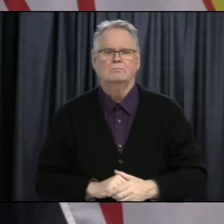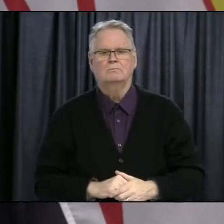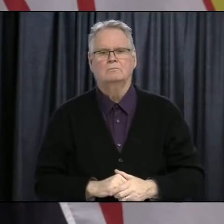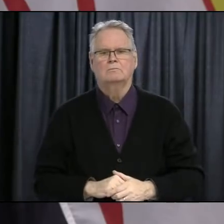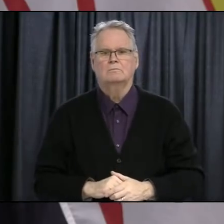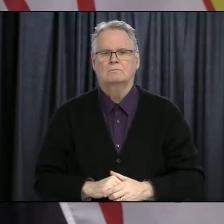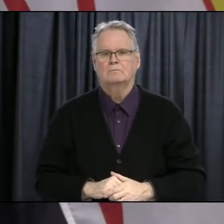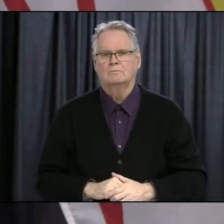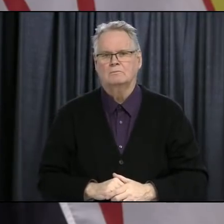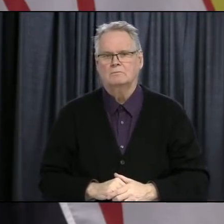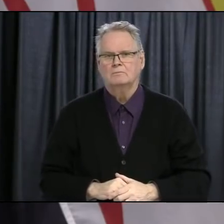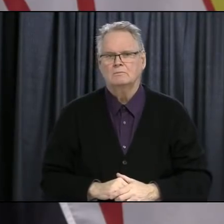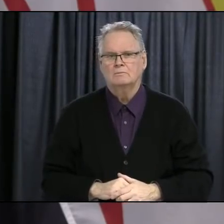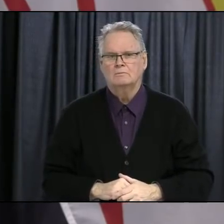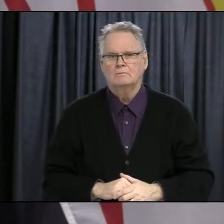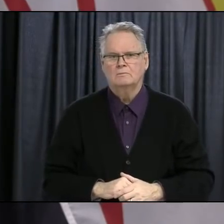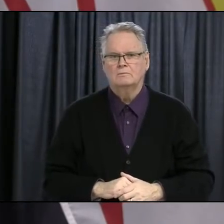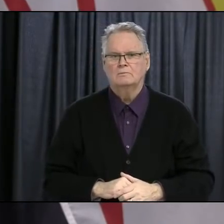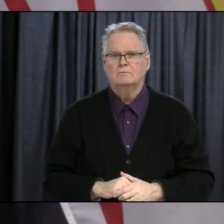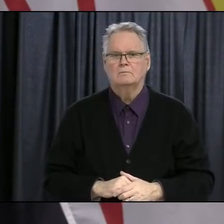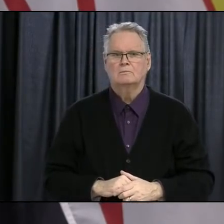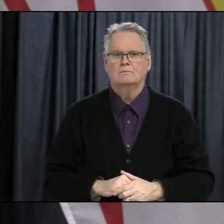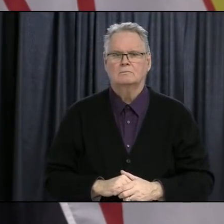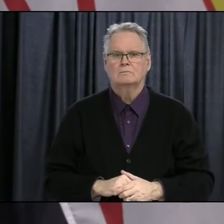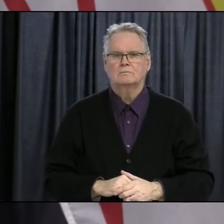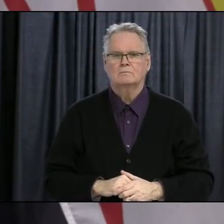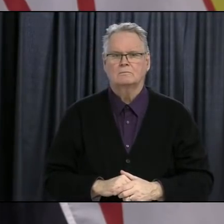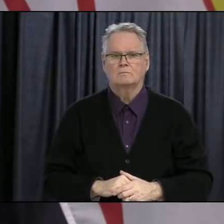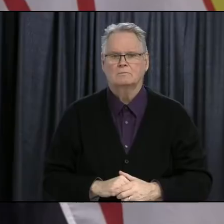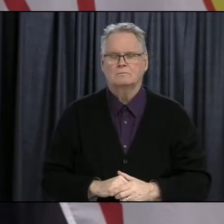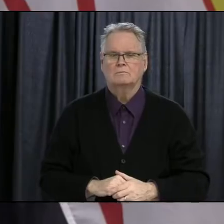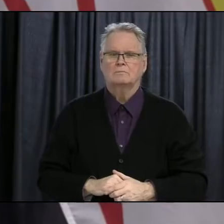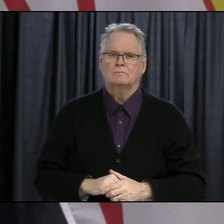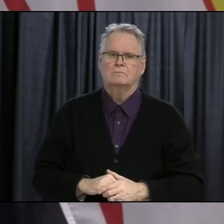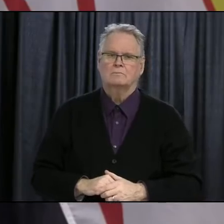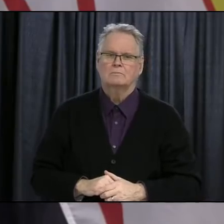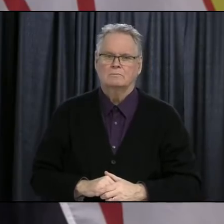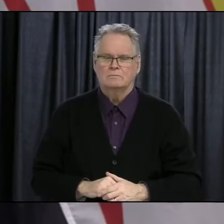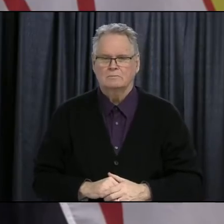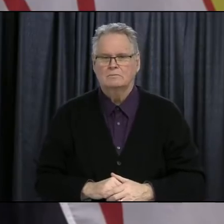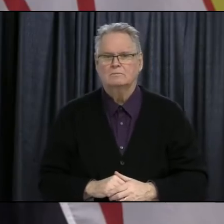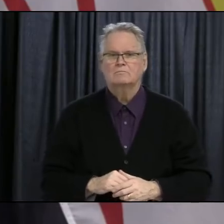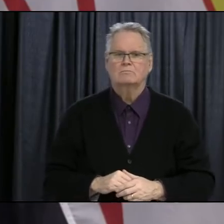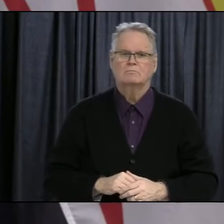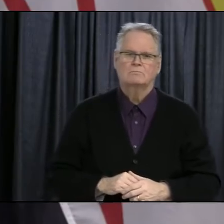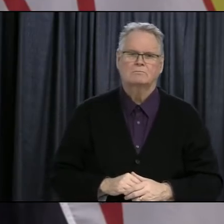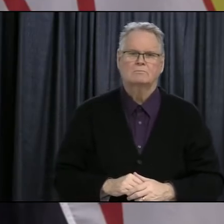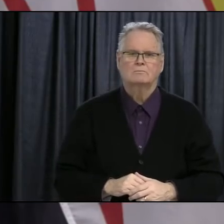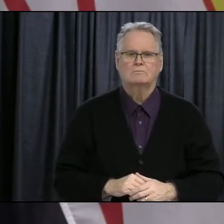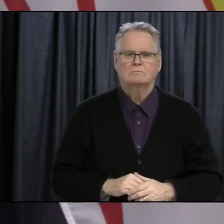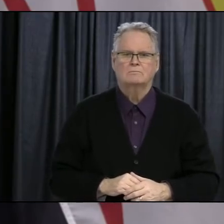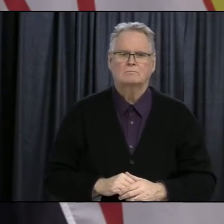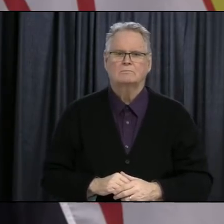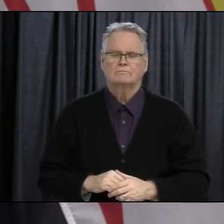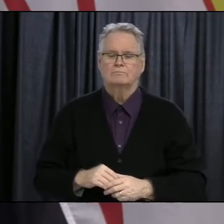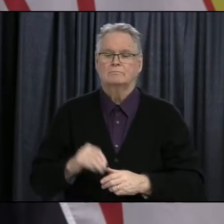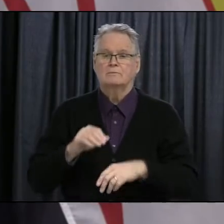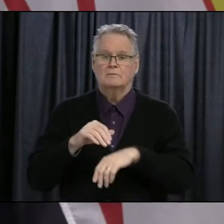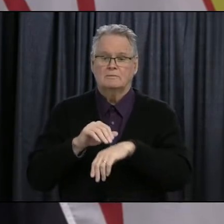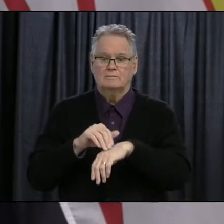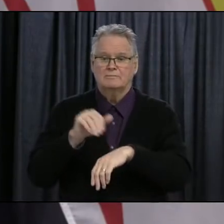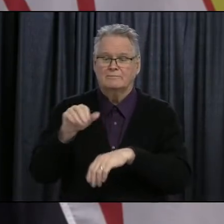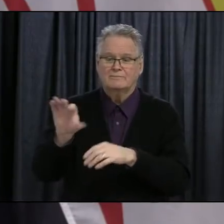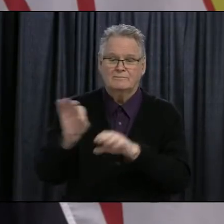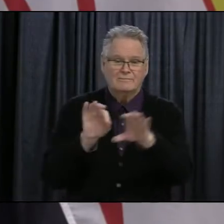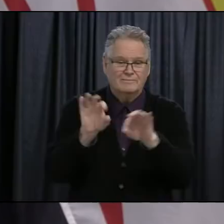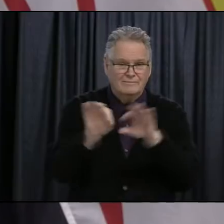this most recent cluster or outbreak has come back positive for